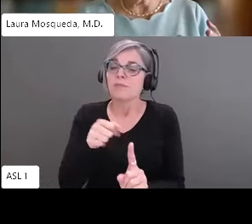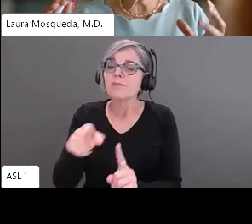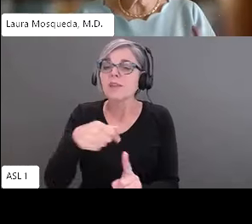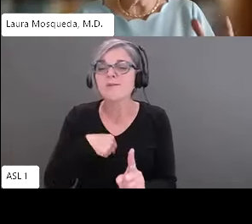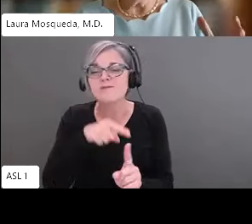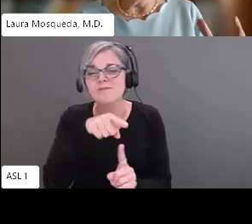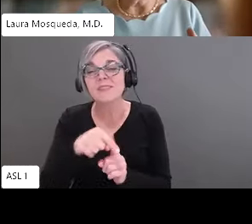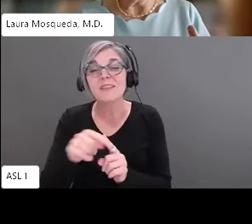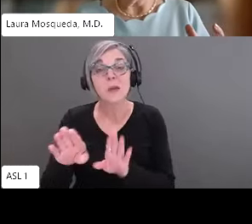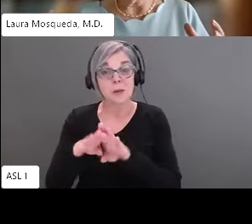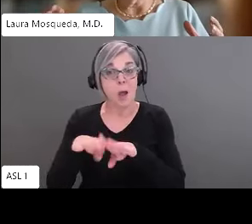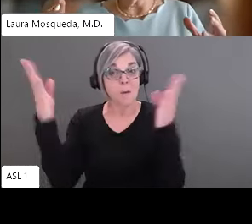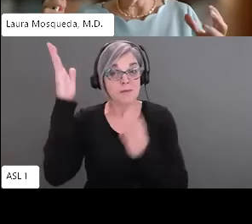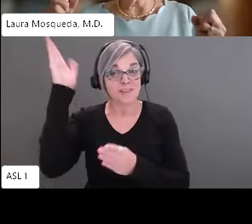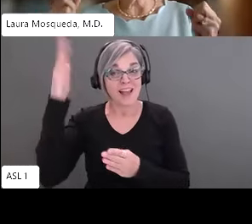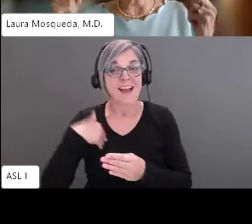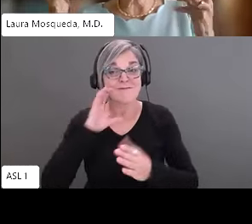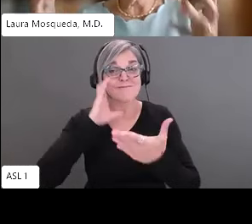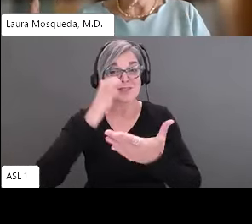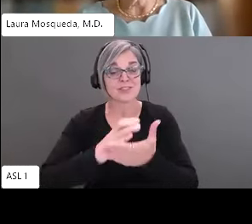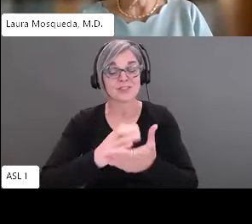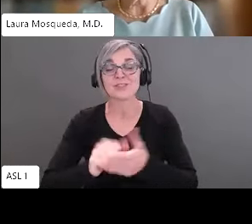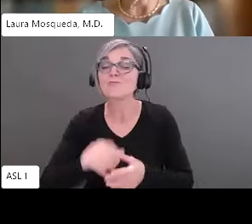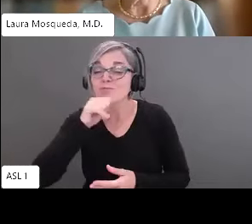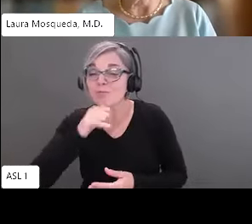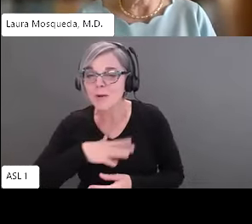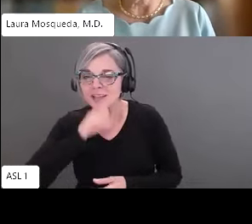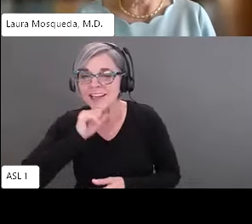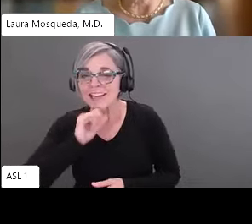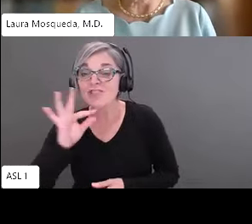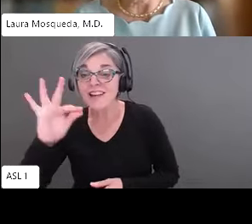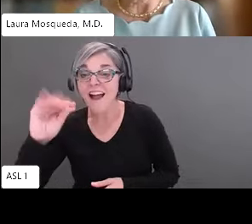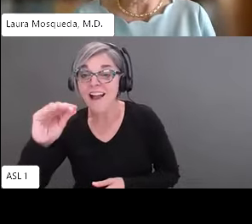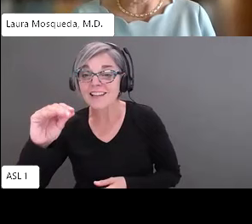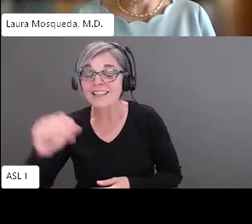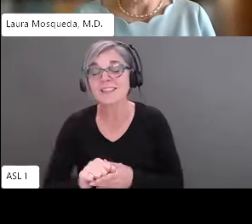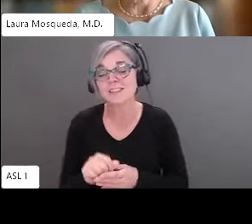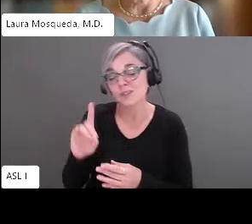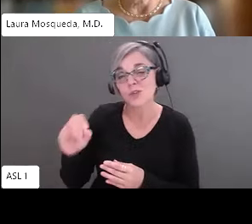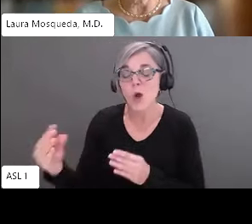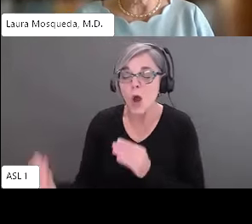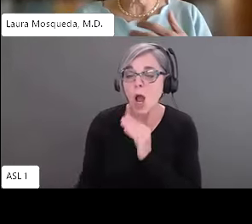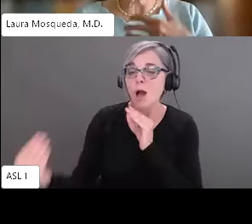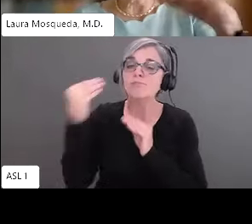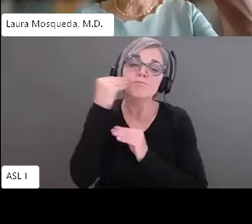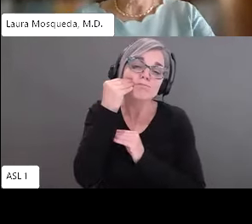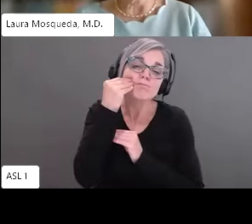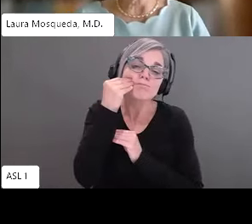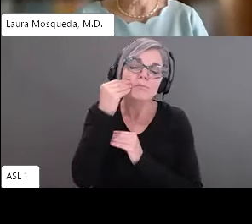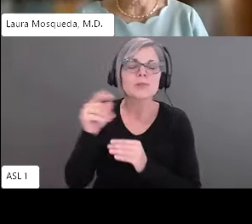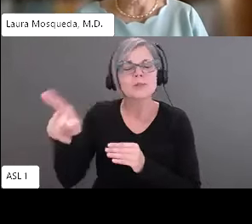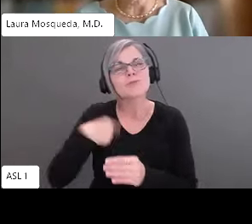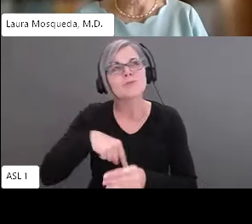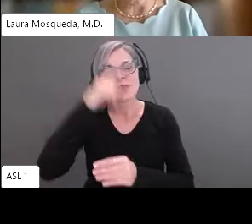it makes me think about some of the special things that can happen for older adults and that I think we all wish